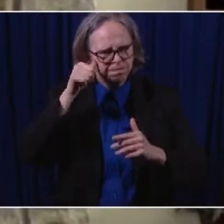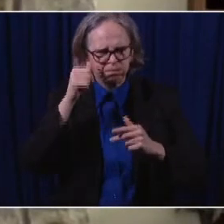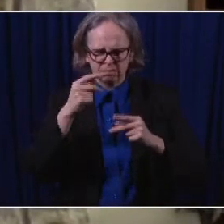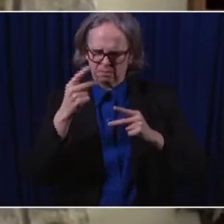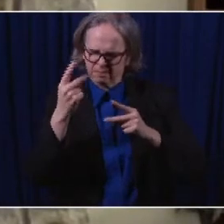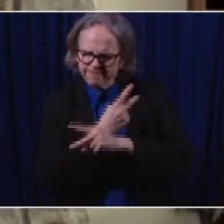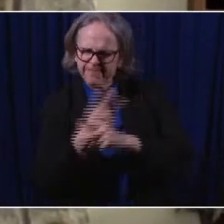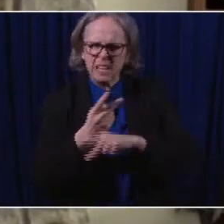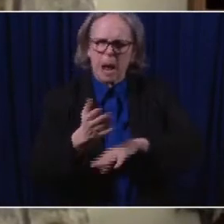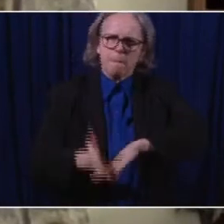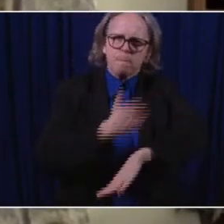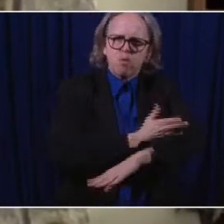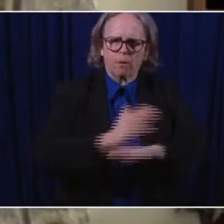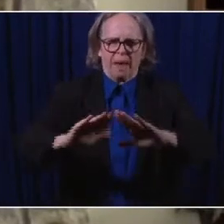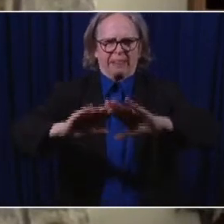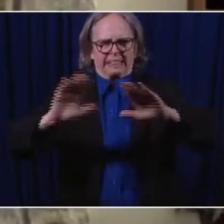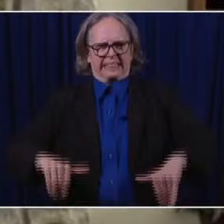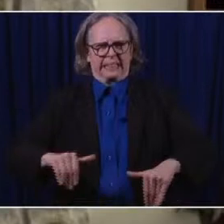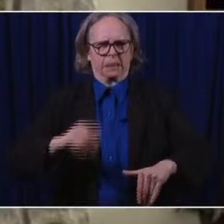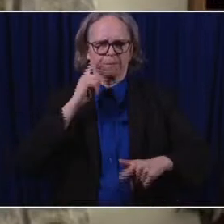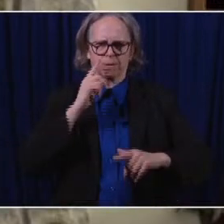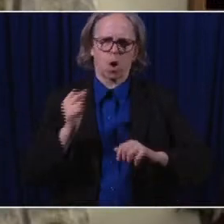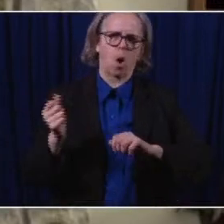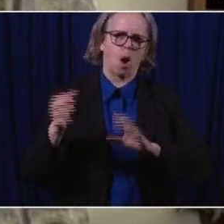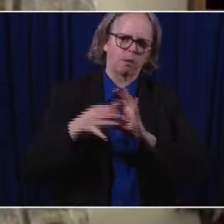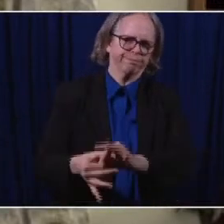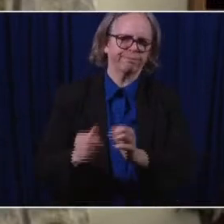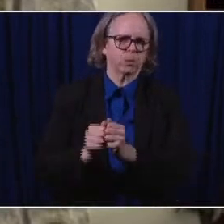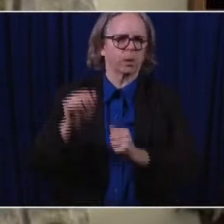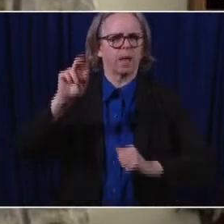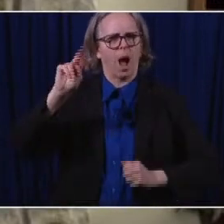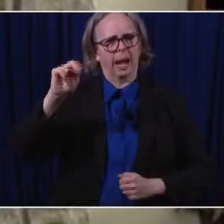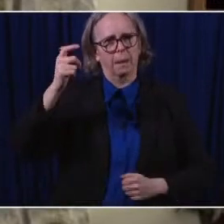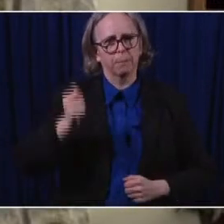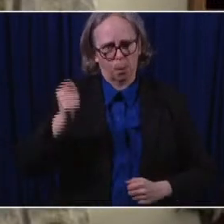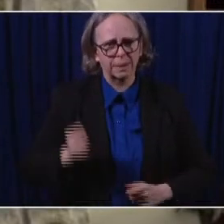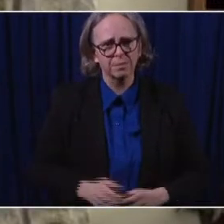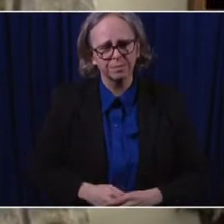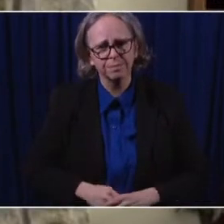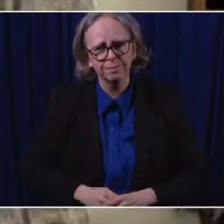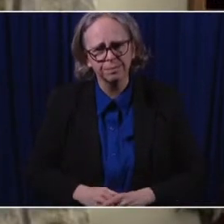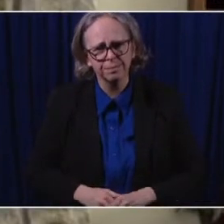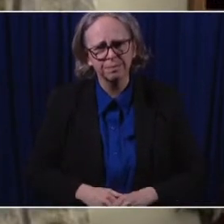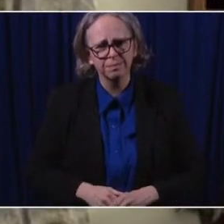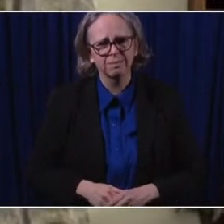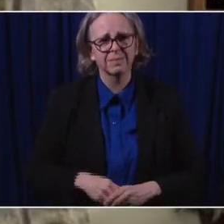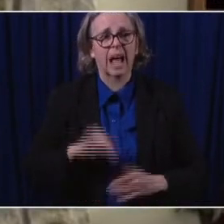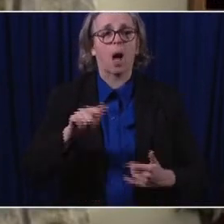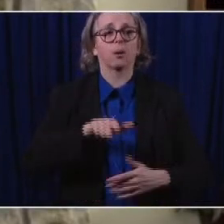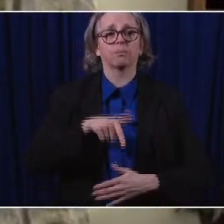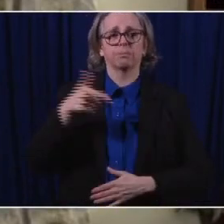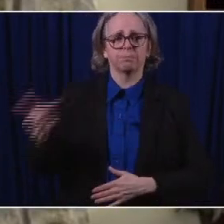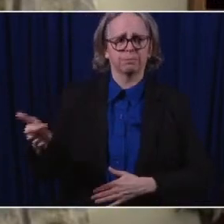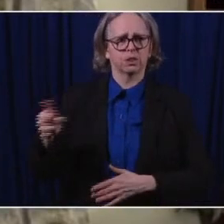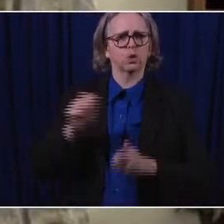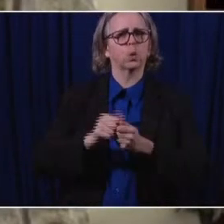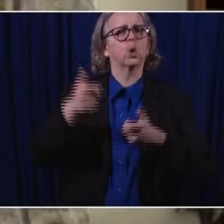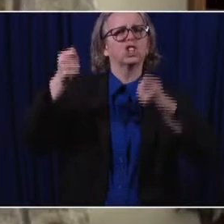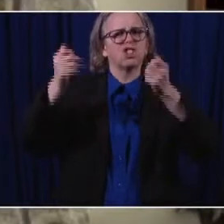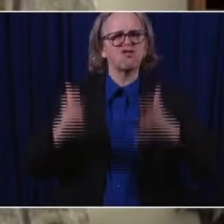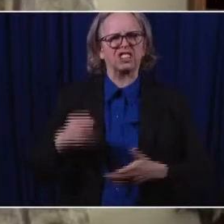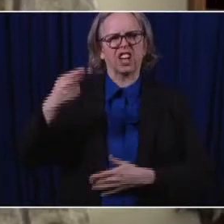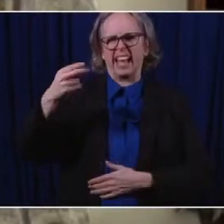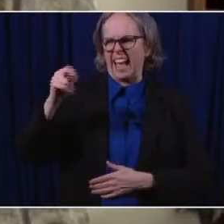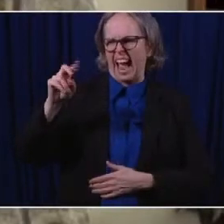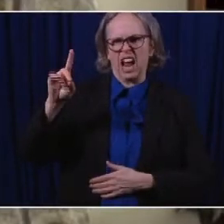Let me now go to Director Henderson. Director Henderson is now joining us to talk more about